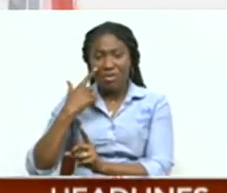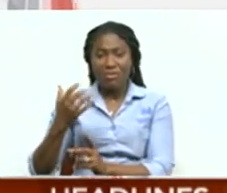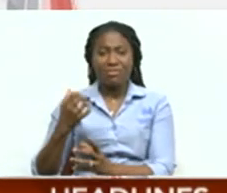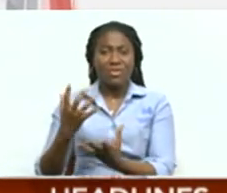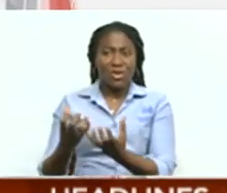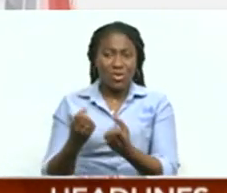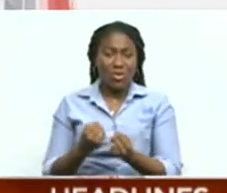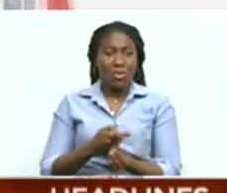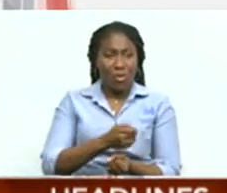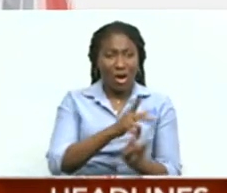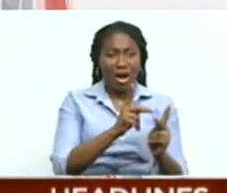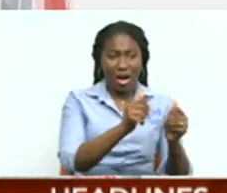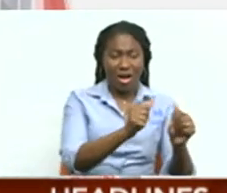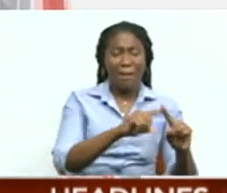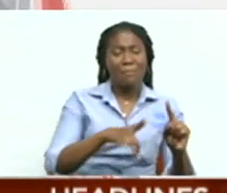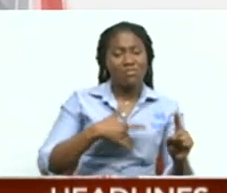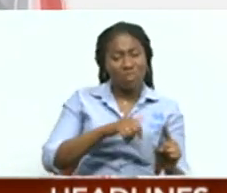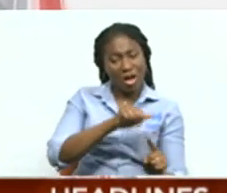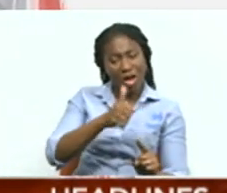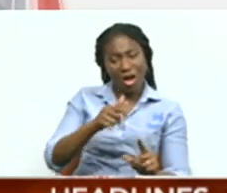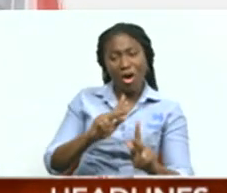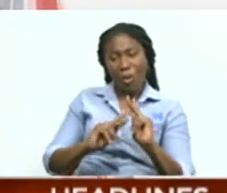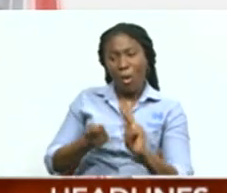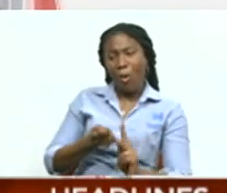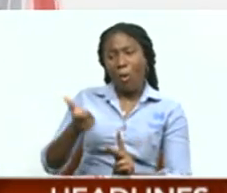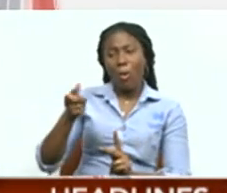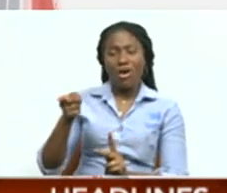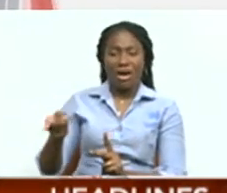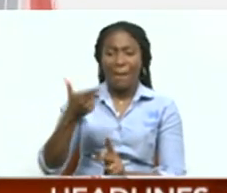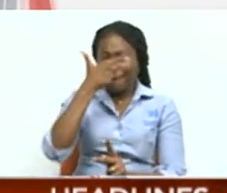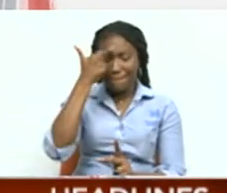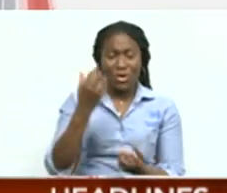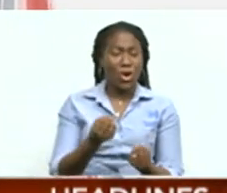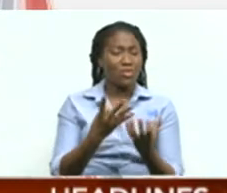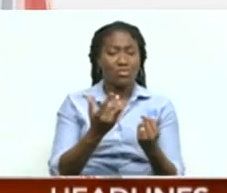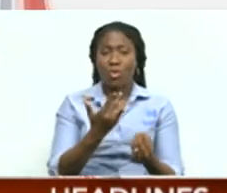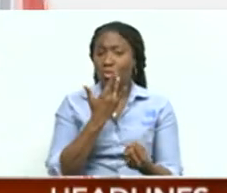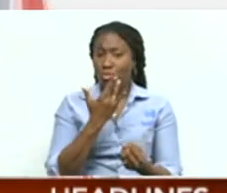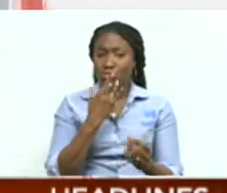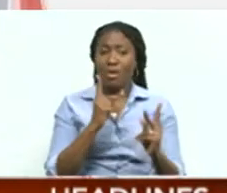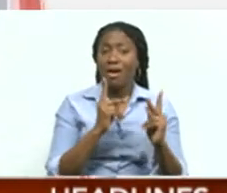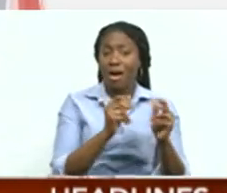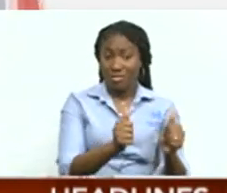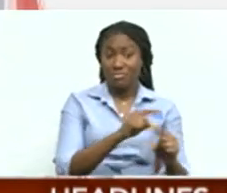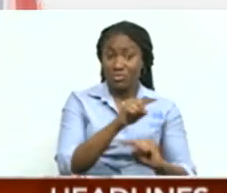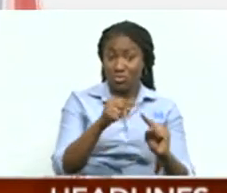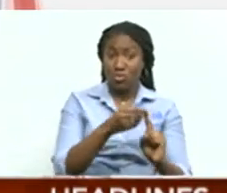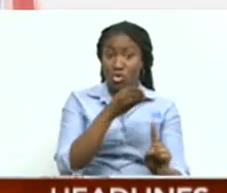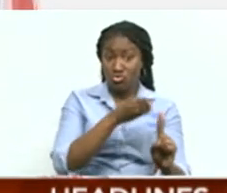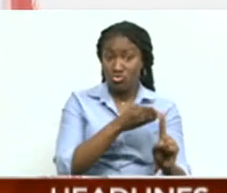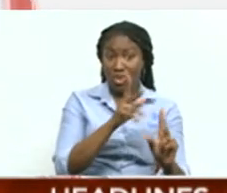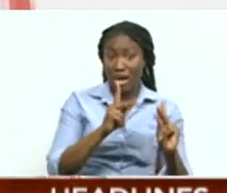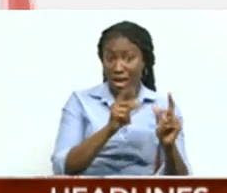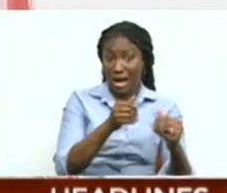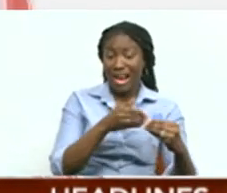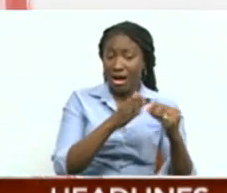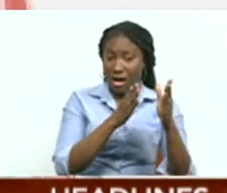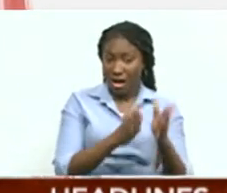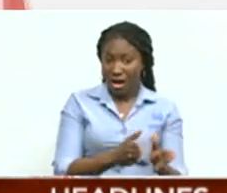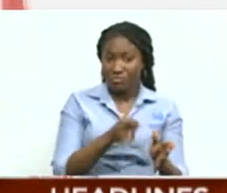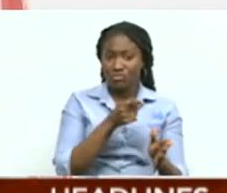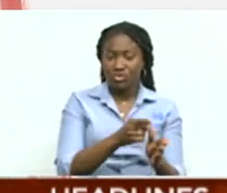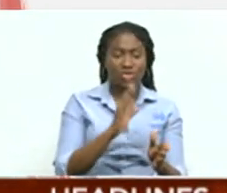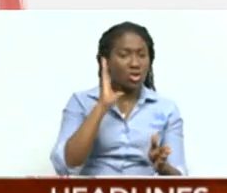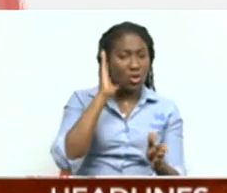get eliminated because Ms. Prasad Bisesa, once she is the political leader, she will not